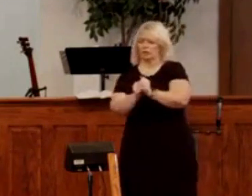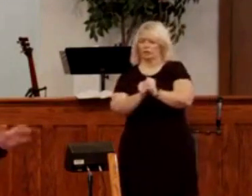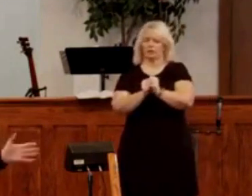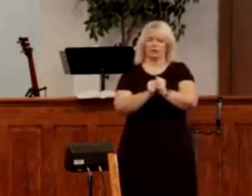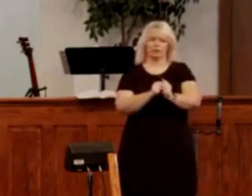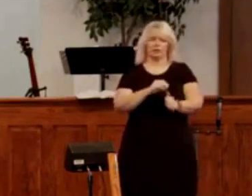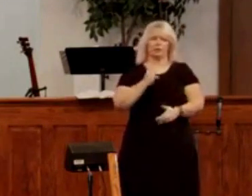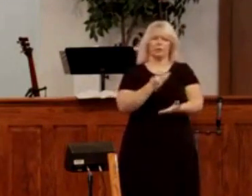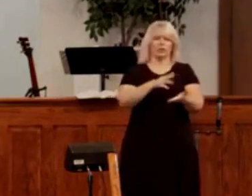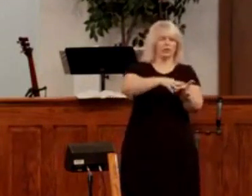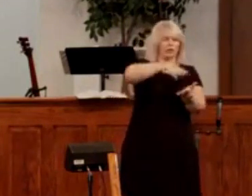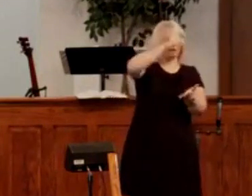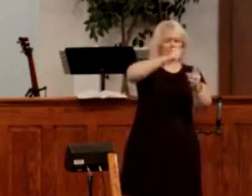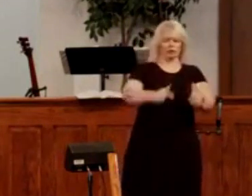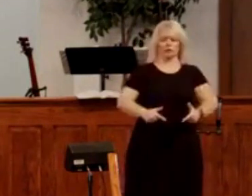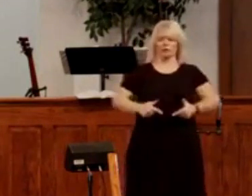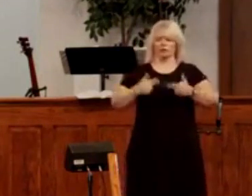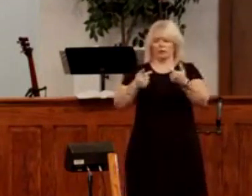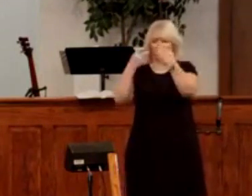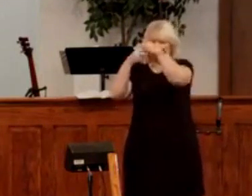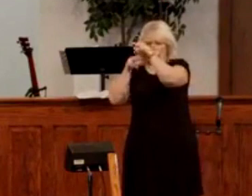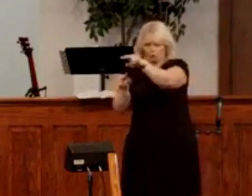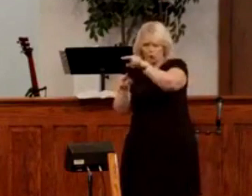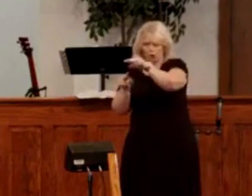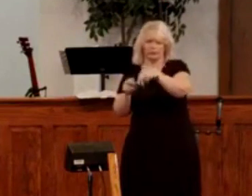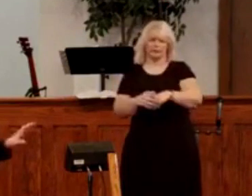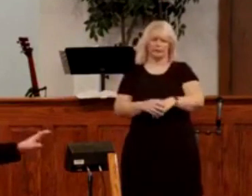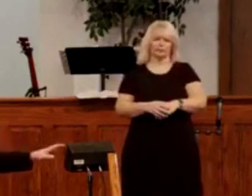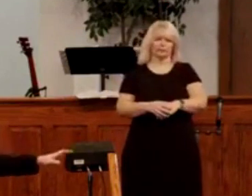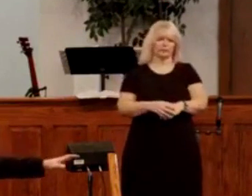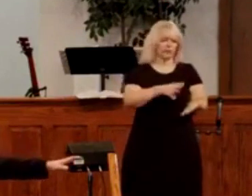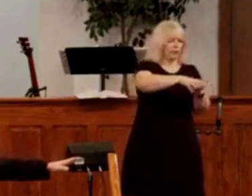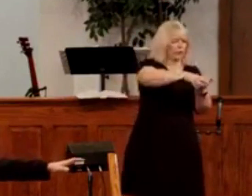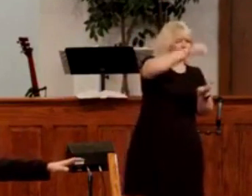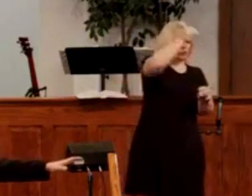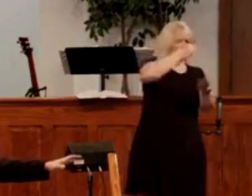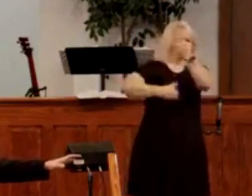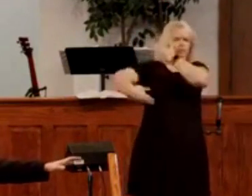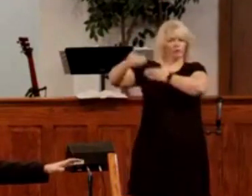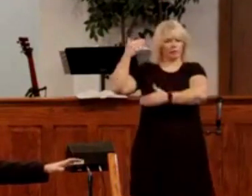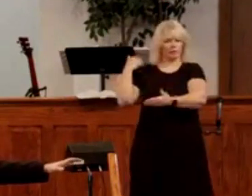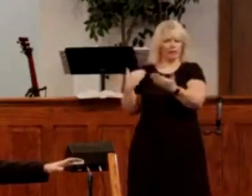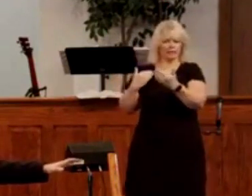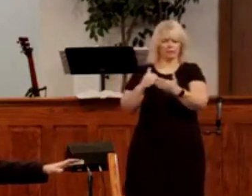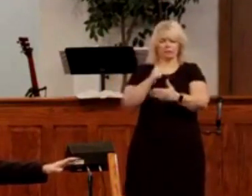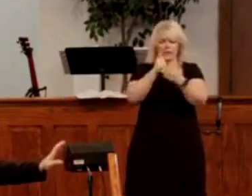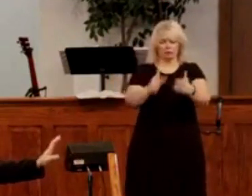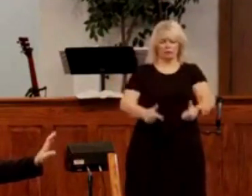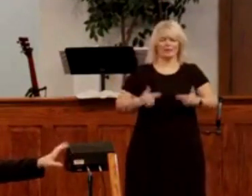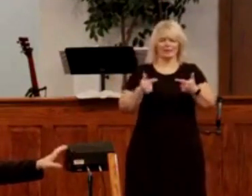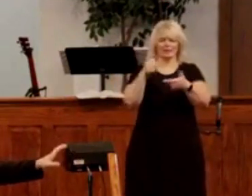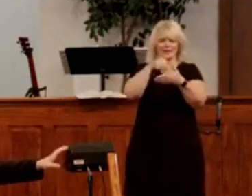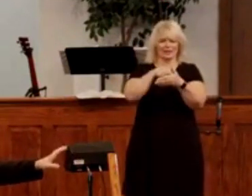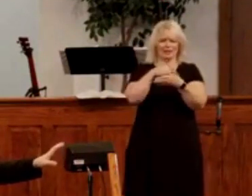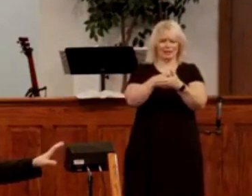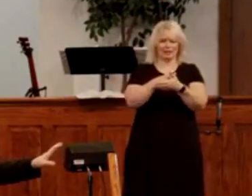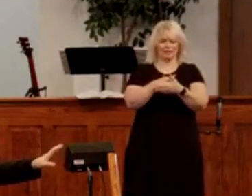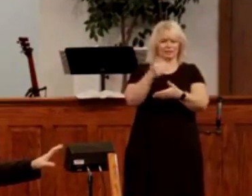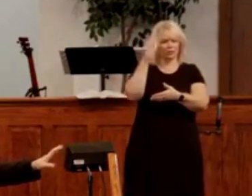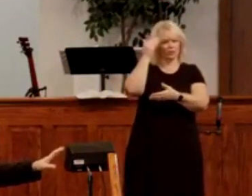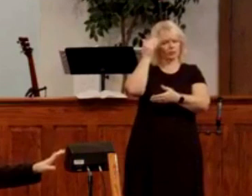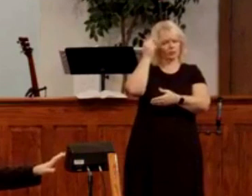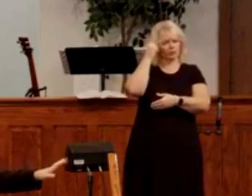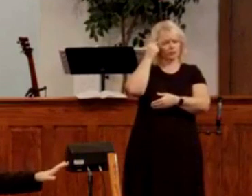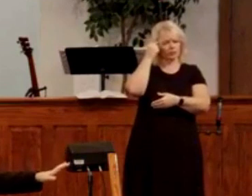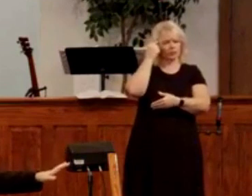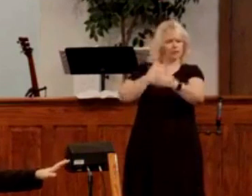We've got learn, live, and look, if you remember that. We learn from the past. We don't live in it. Those of you who think the good old days were good,